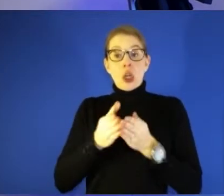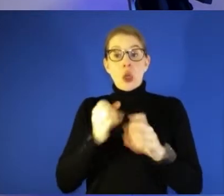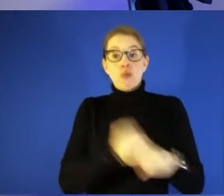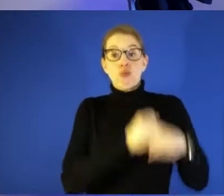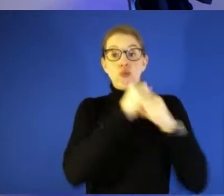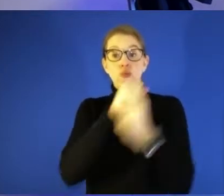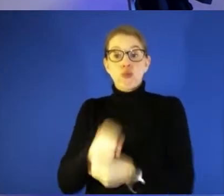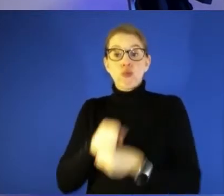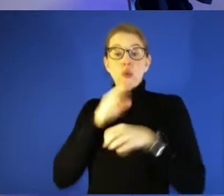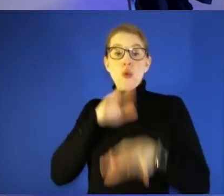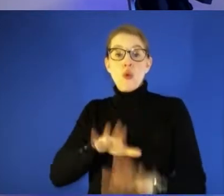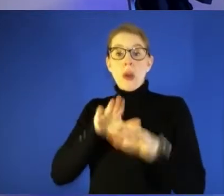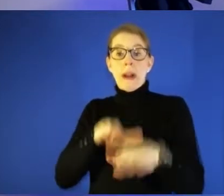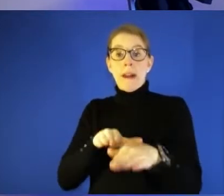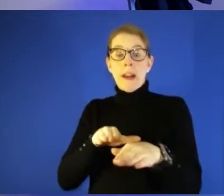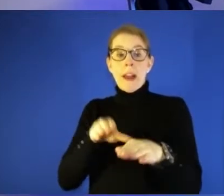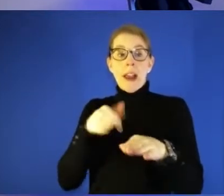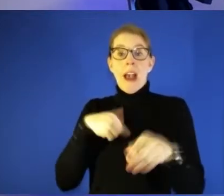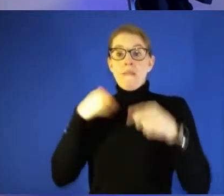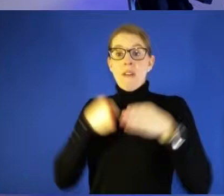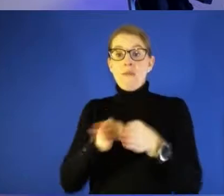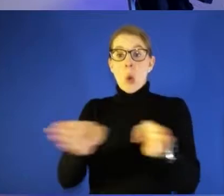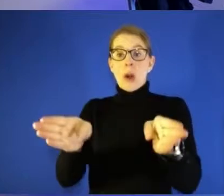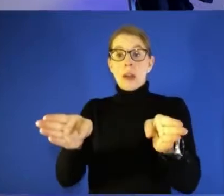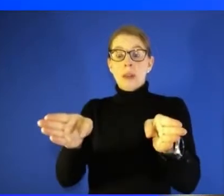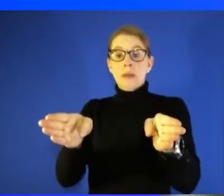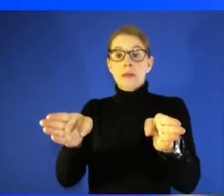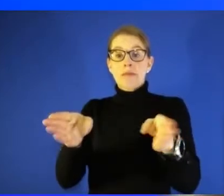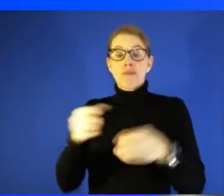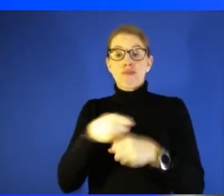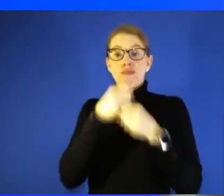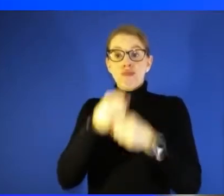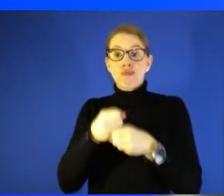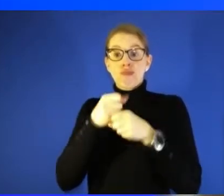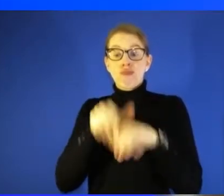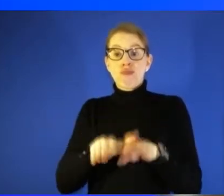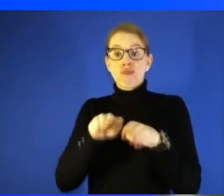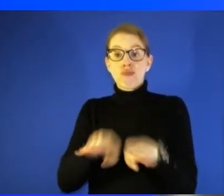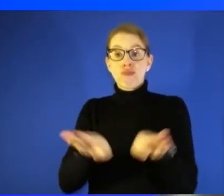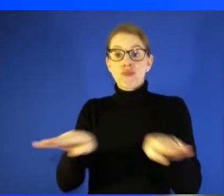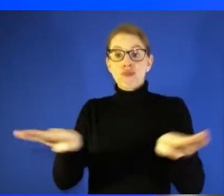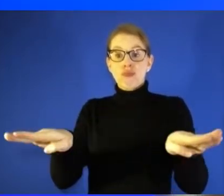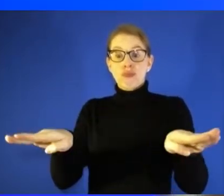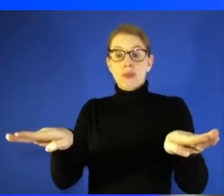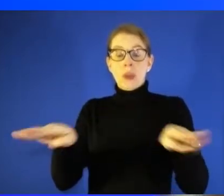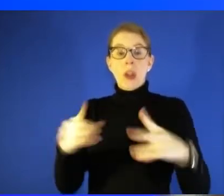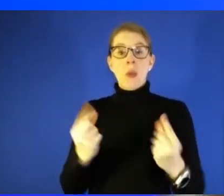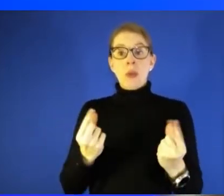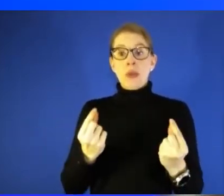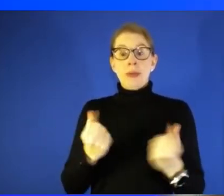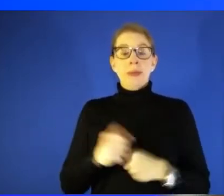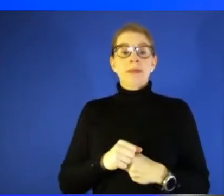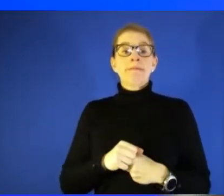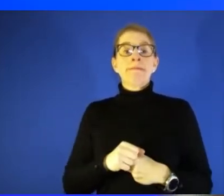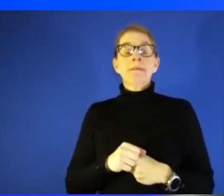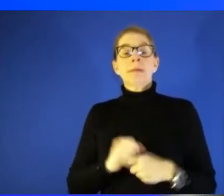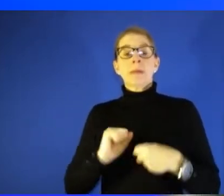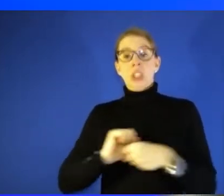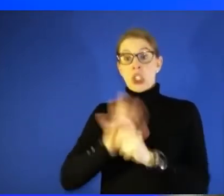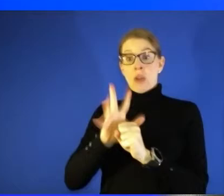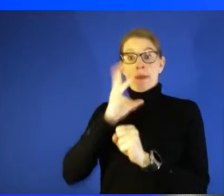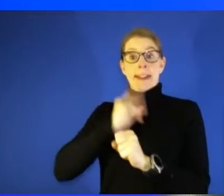is a fork ahead. What do you mean by that? Yeah, so this whole COVID experience has been much like